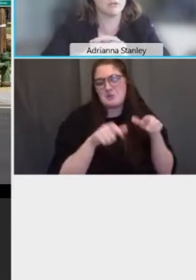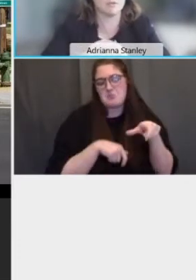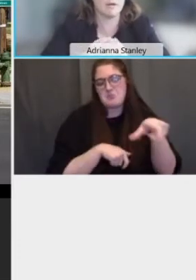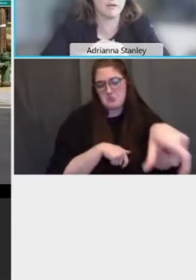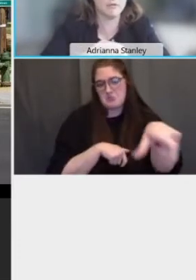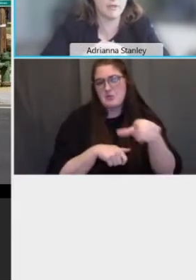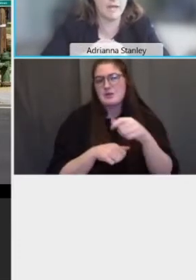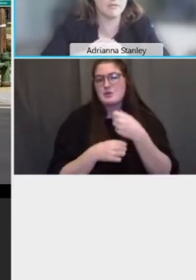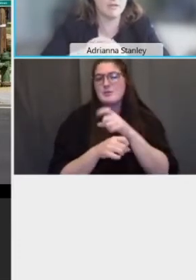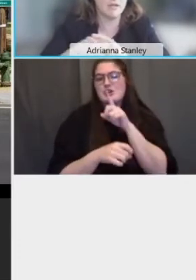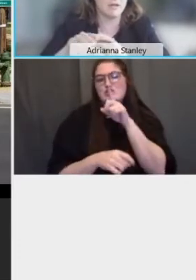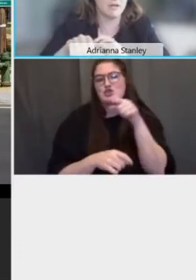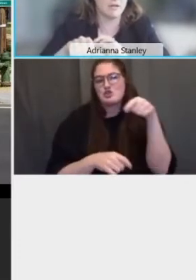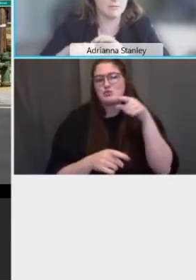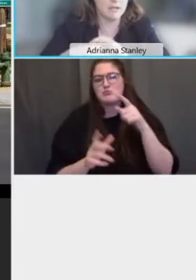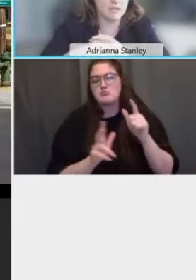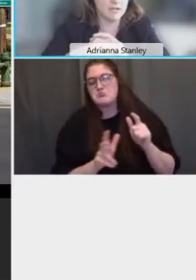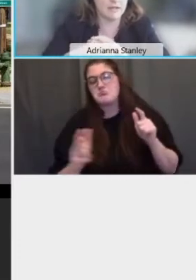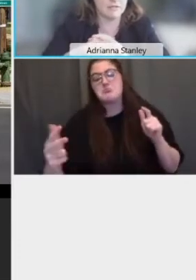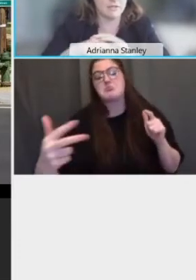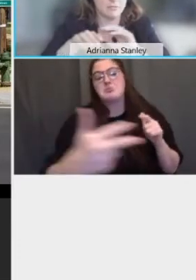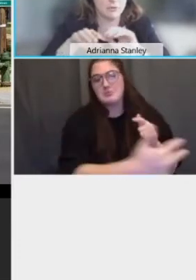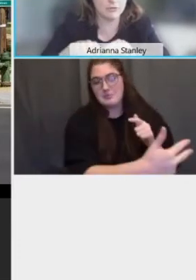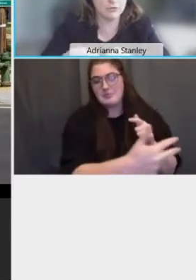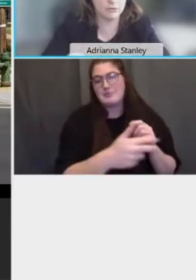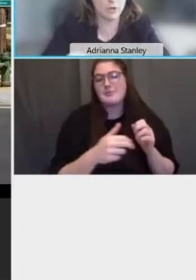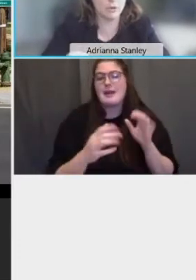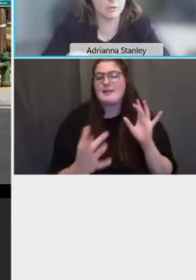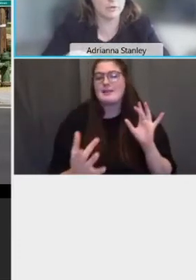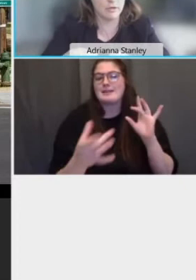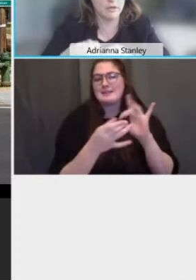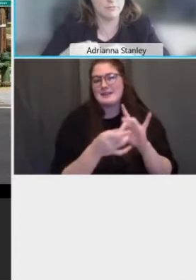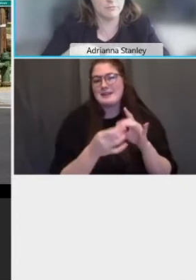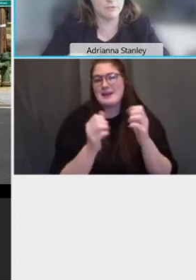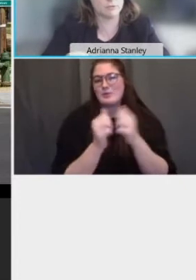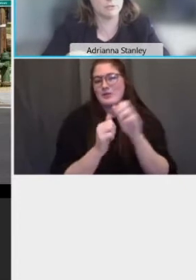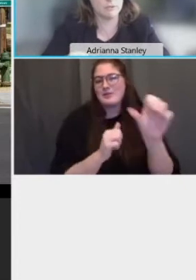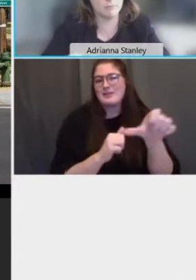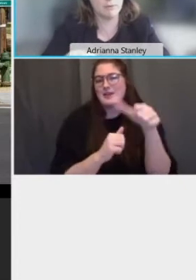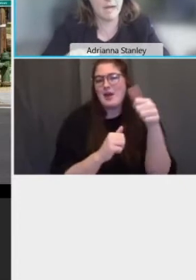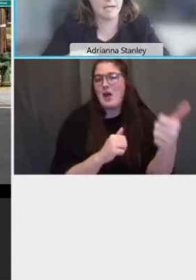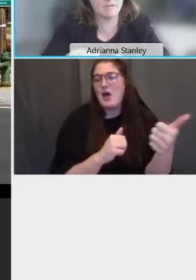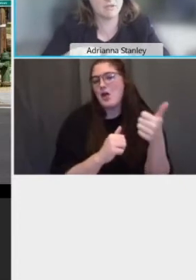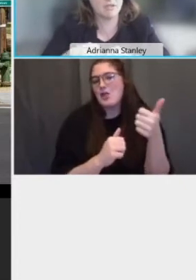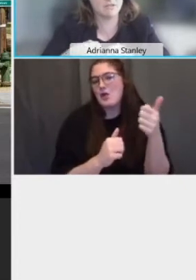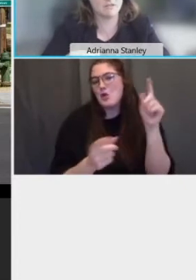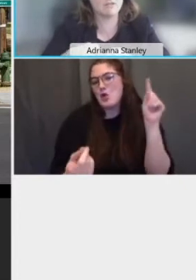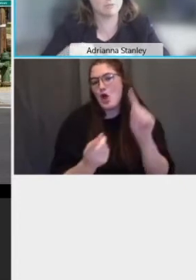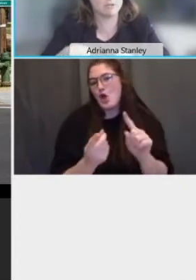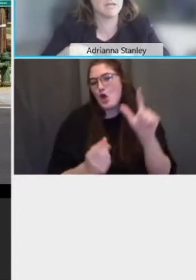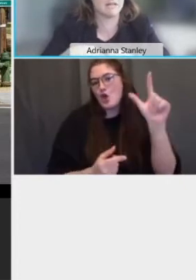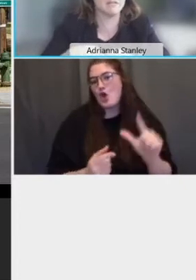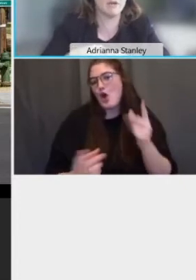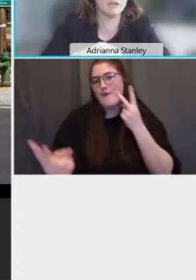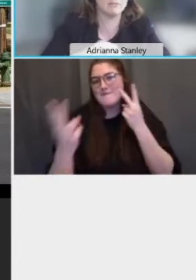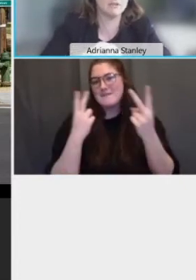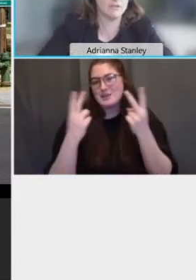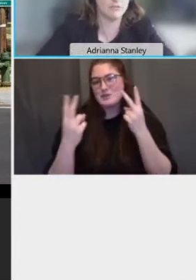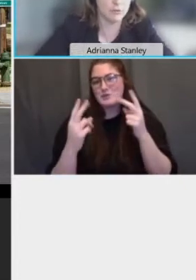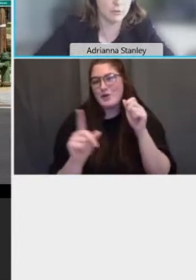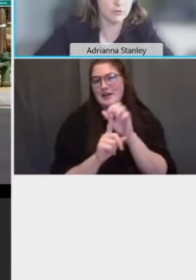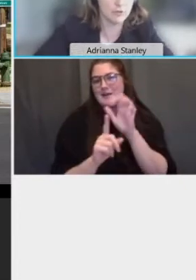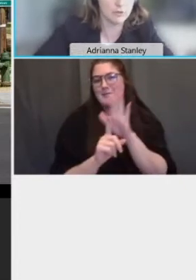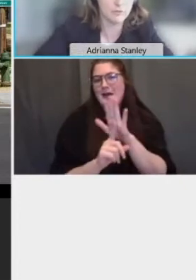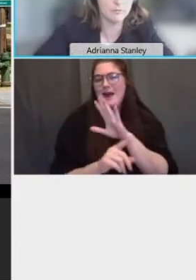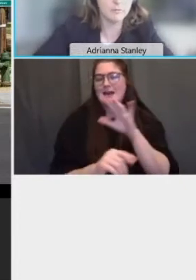your turn around that and then connect in with those lower visual impact yet still protective elements